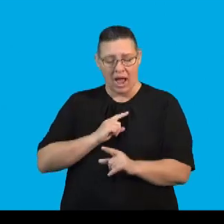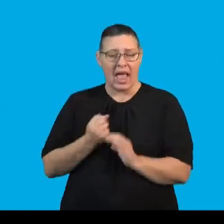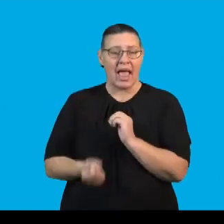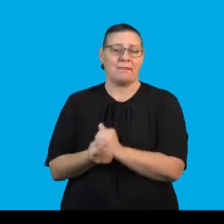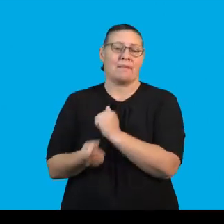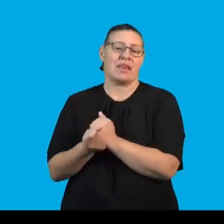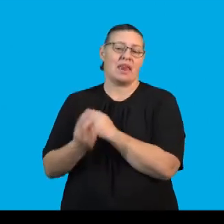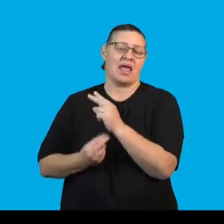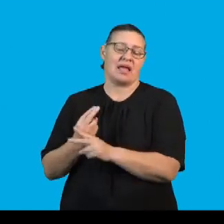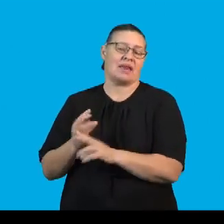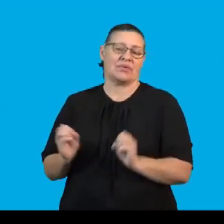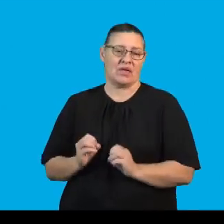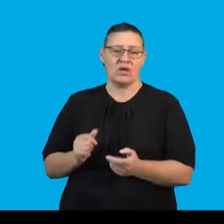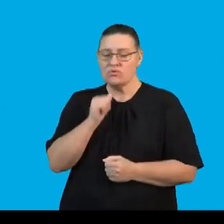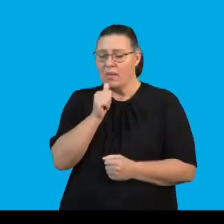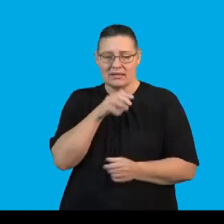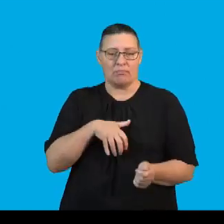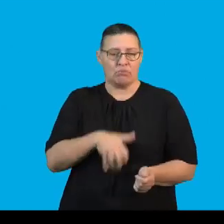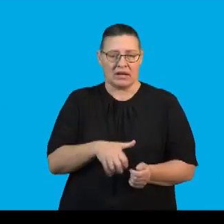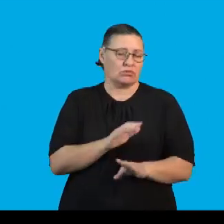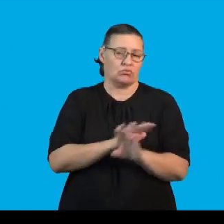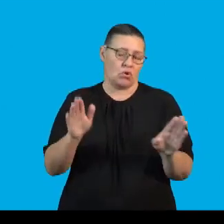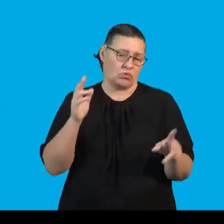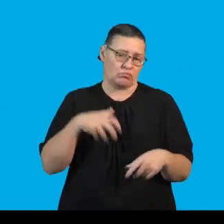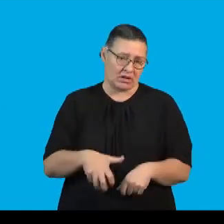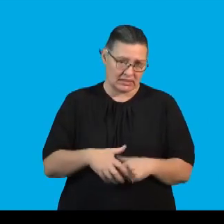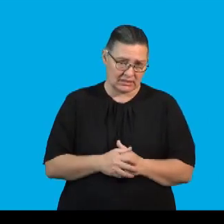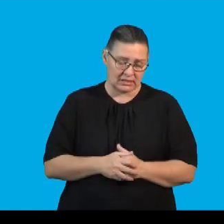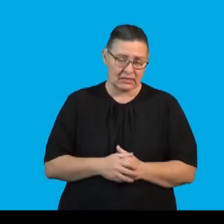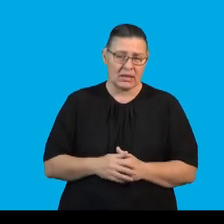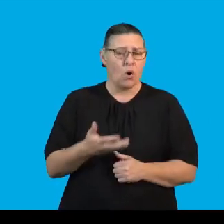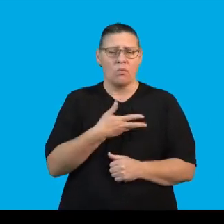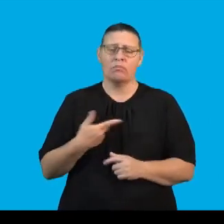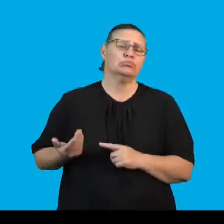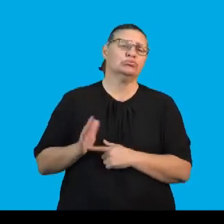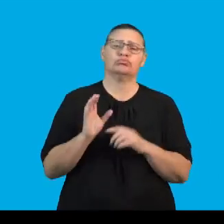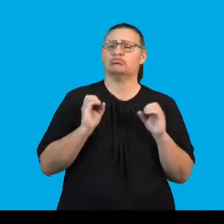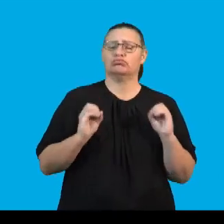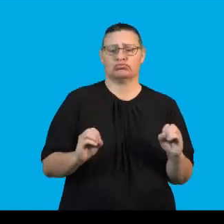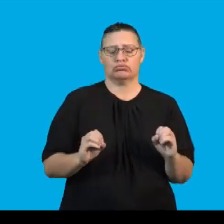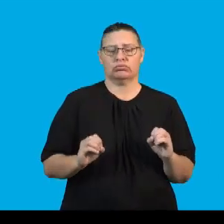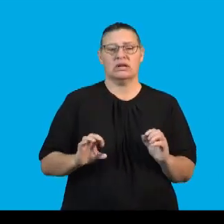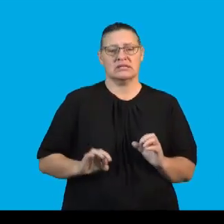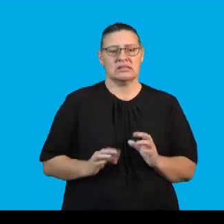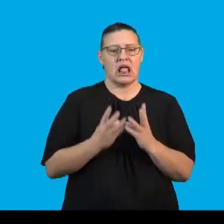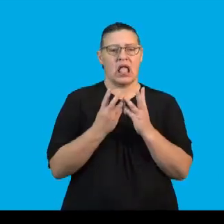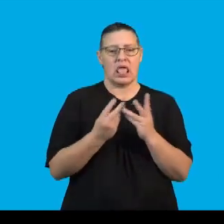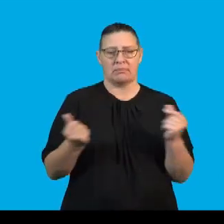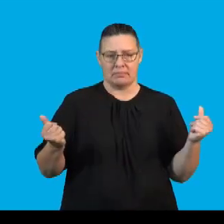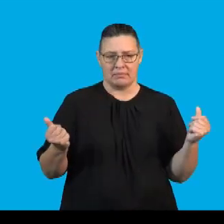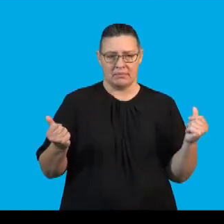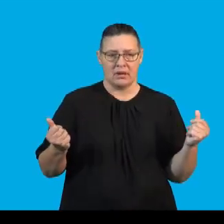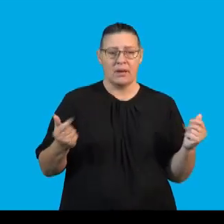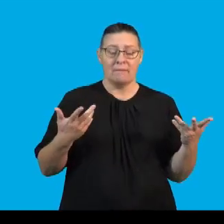not degenerate, even when a person is not pregnant. Women often show no symptoms and the